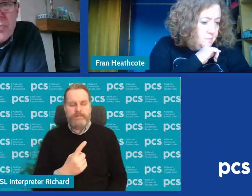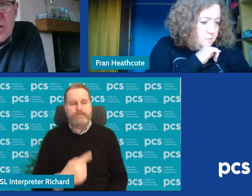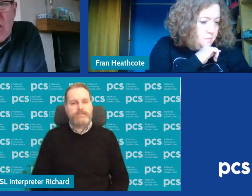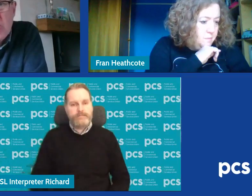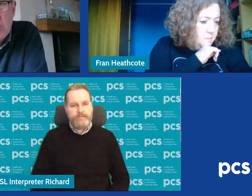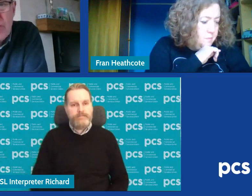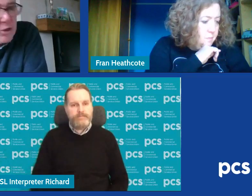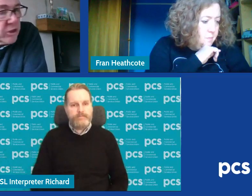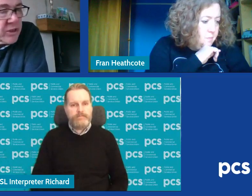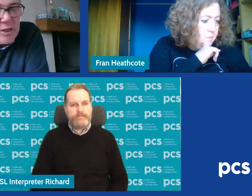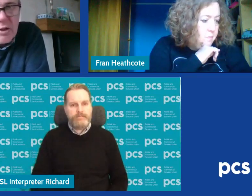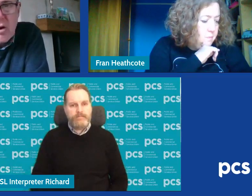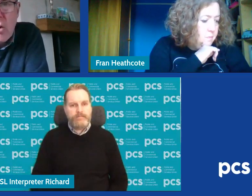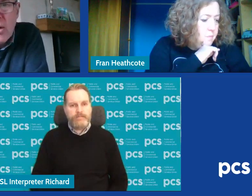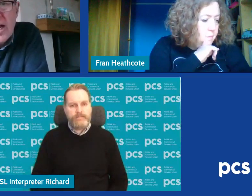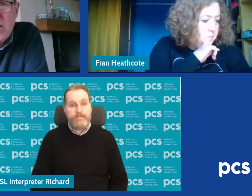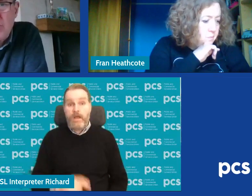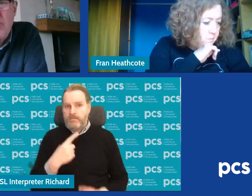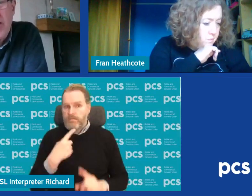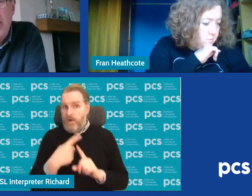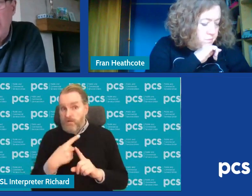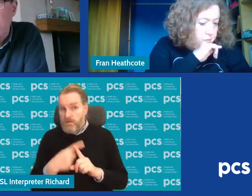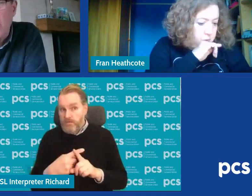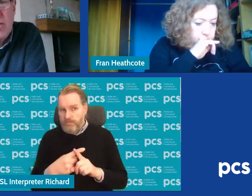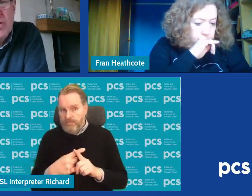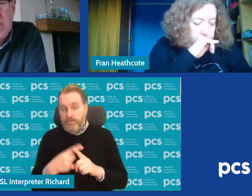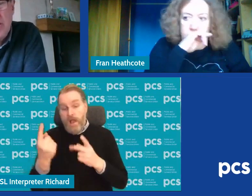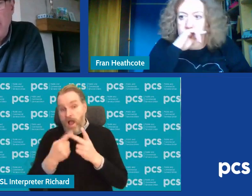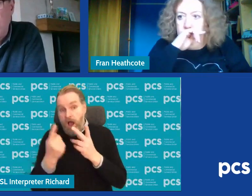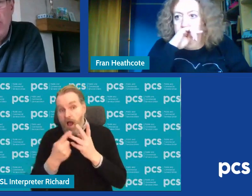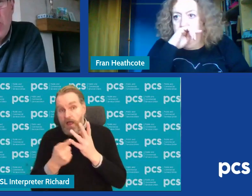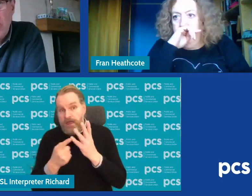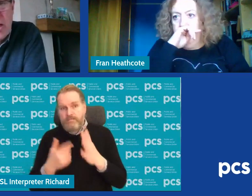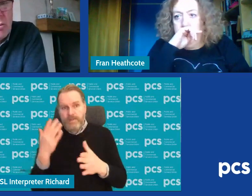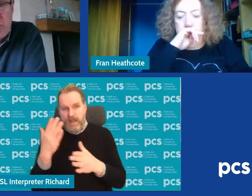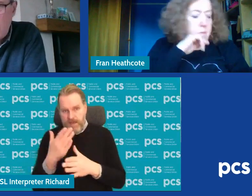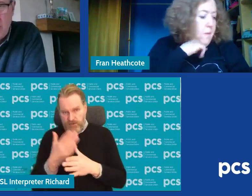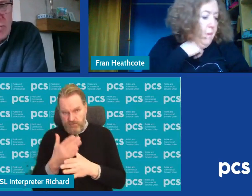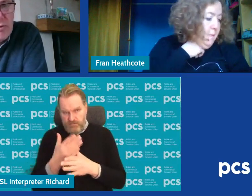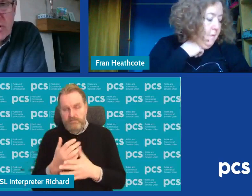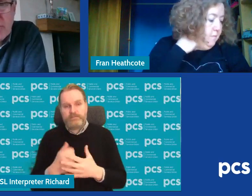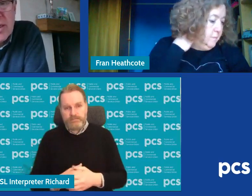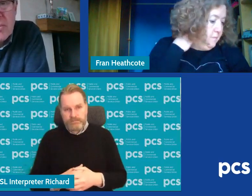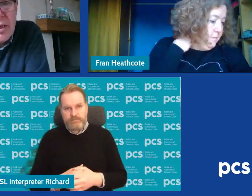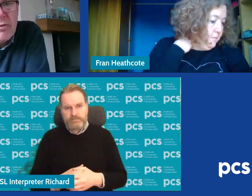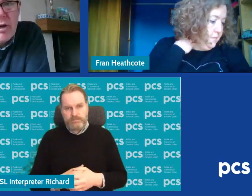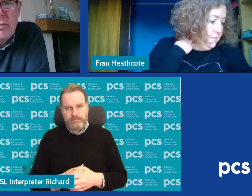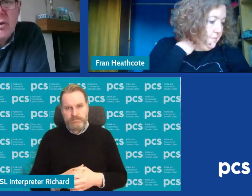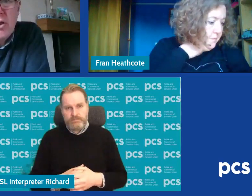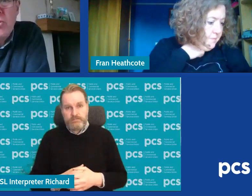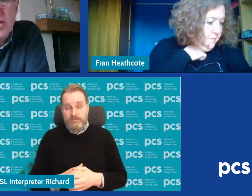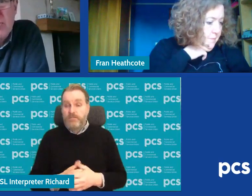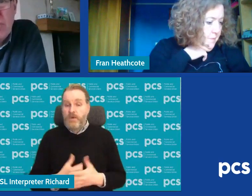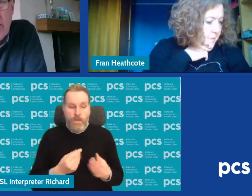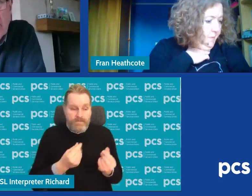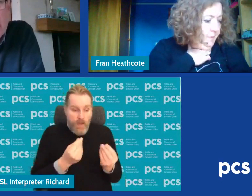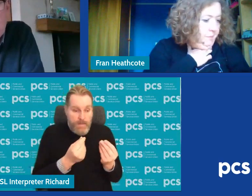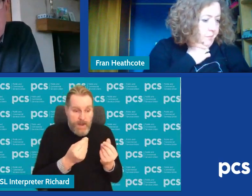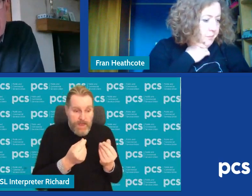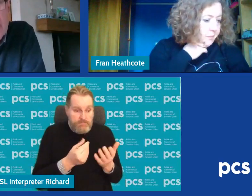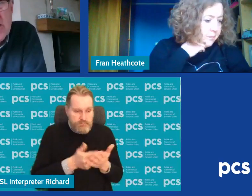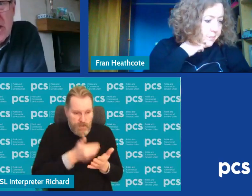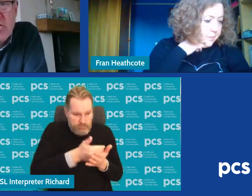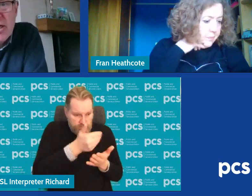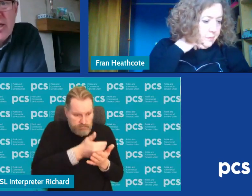are. Also, Fran, just to say that all the action we've taken, obviously, we've worked out that we've got the money to pay for it. The union has put in